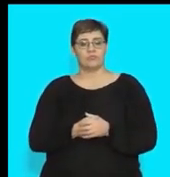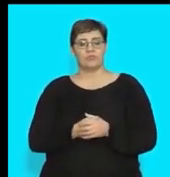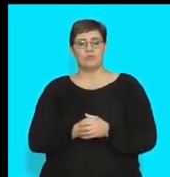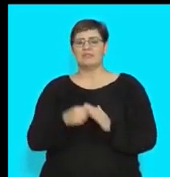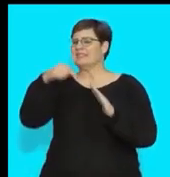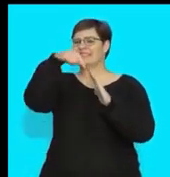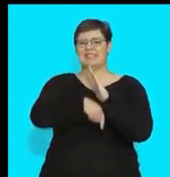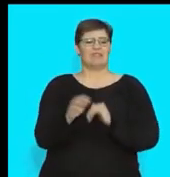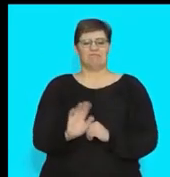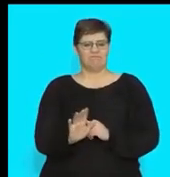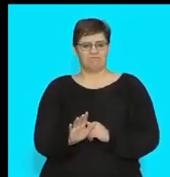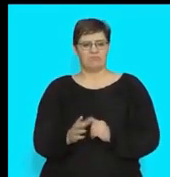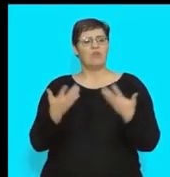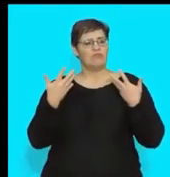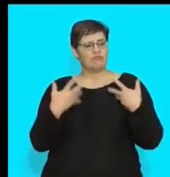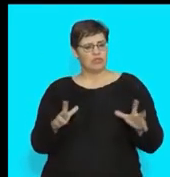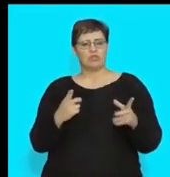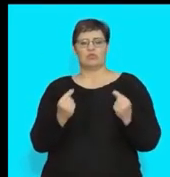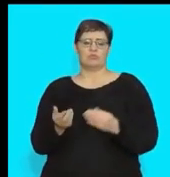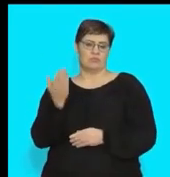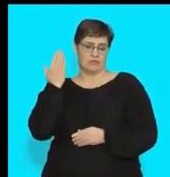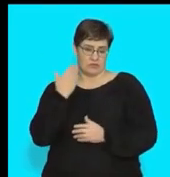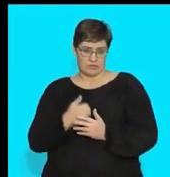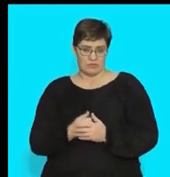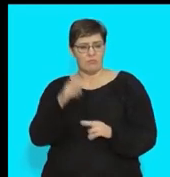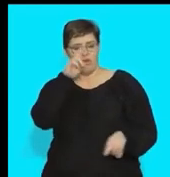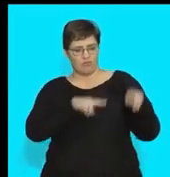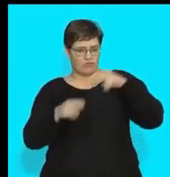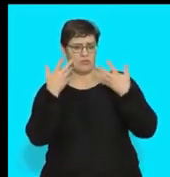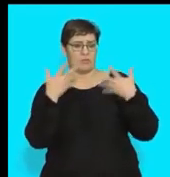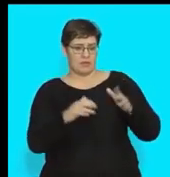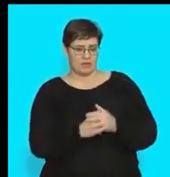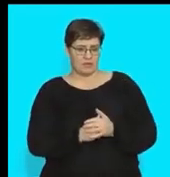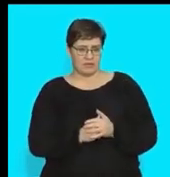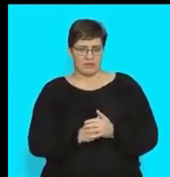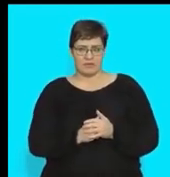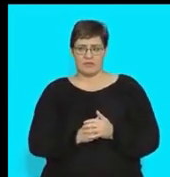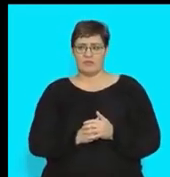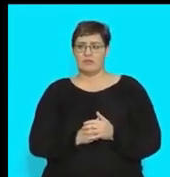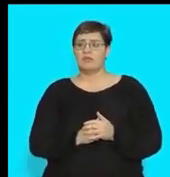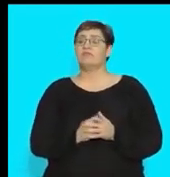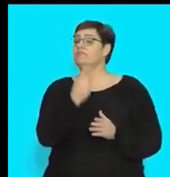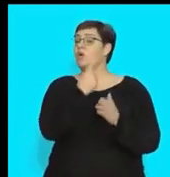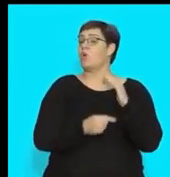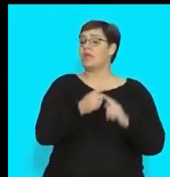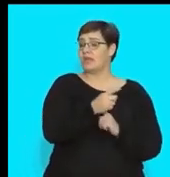in detail. You have done this before. This is just a revision. Epidermal tissue is on